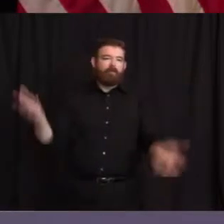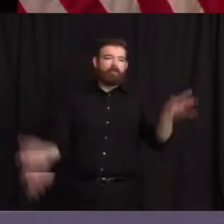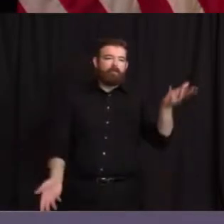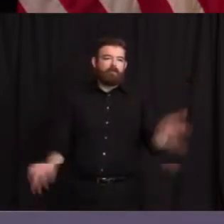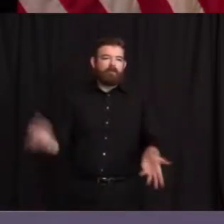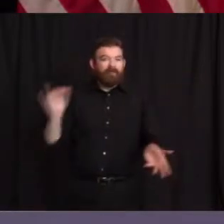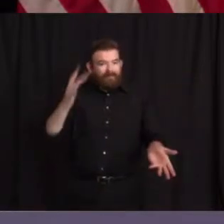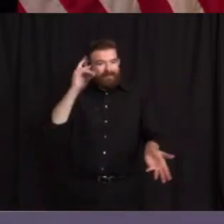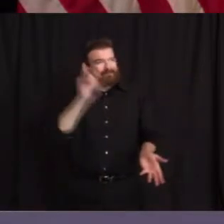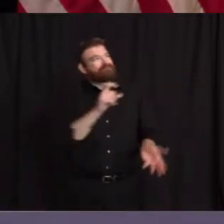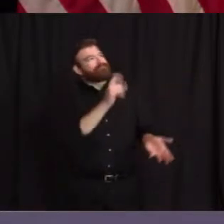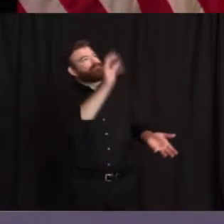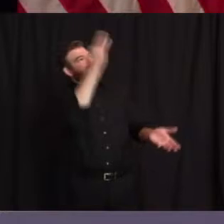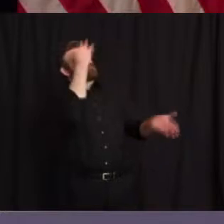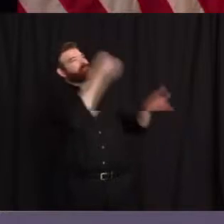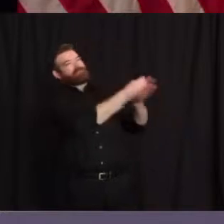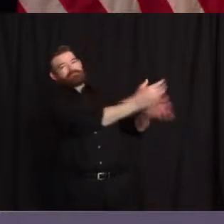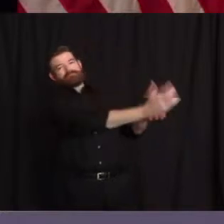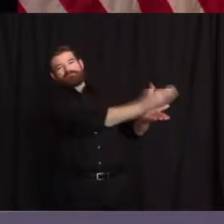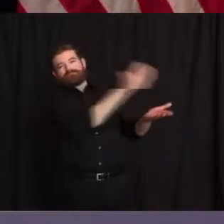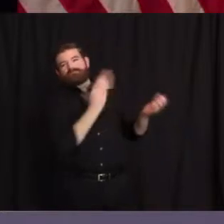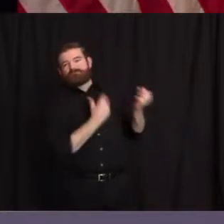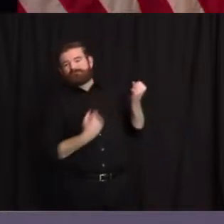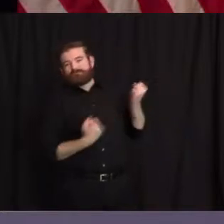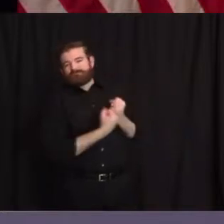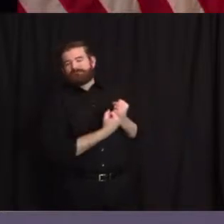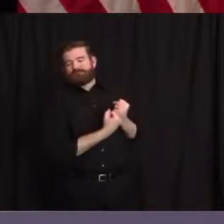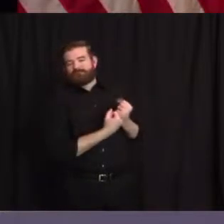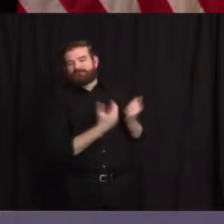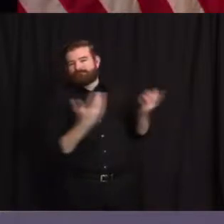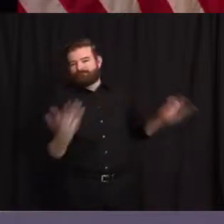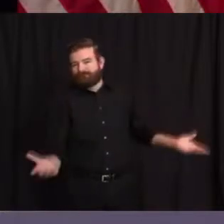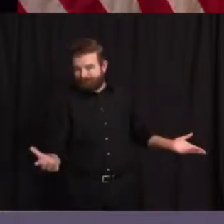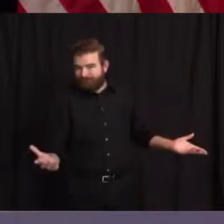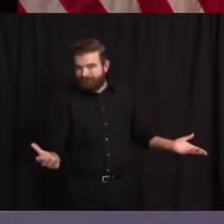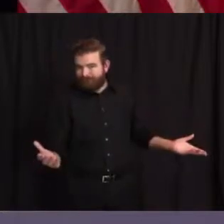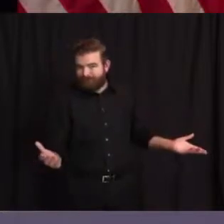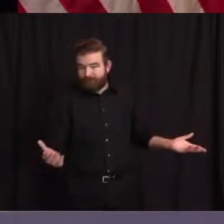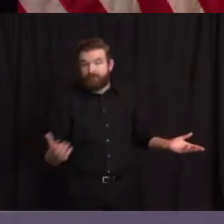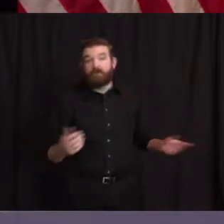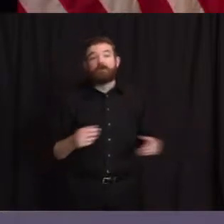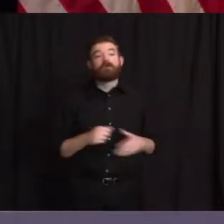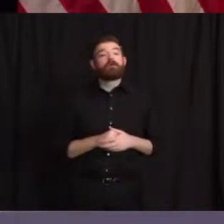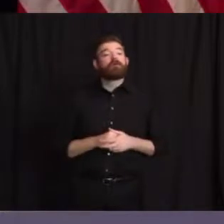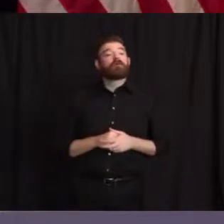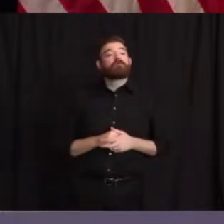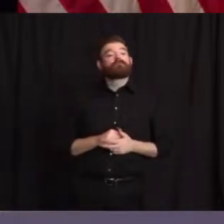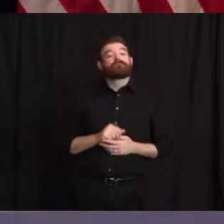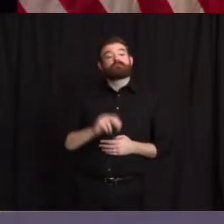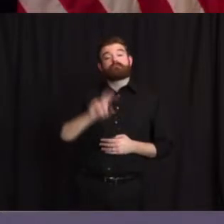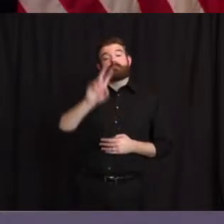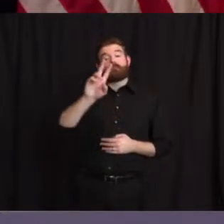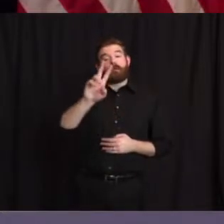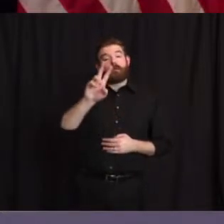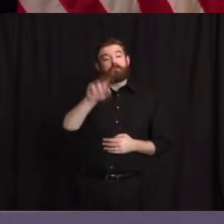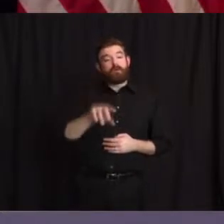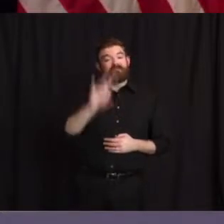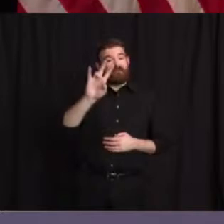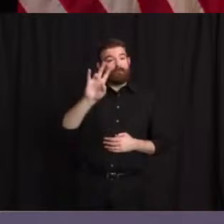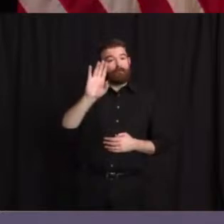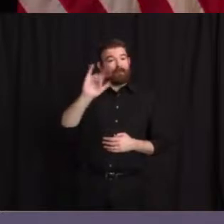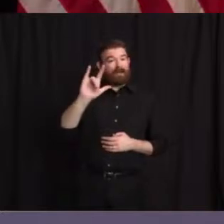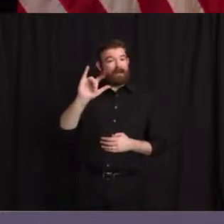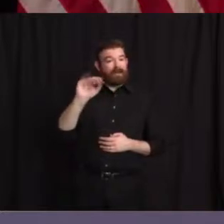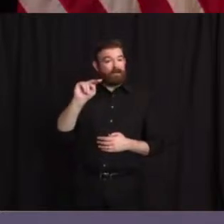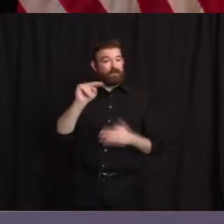and that goes right to addressing that particular point. Liz, $2.7 billion hit on revenues